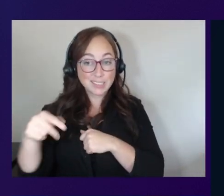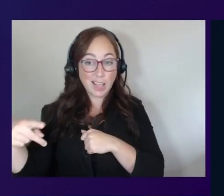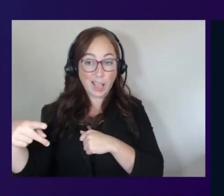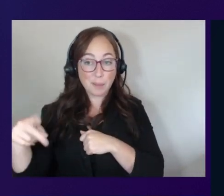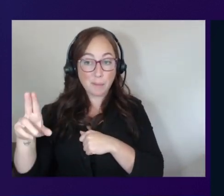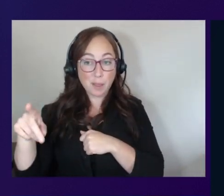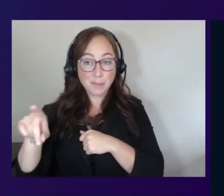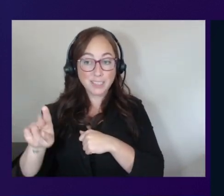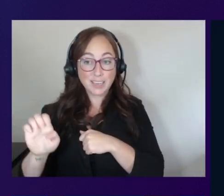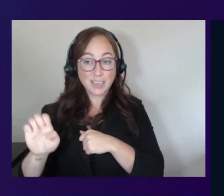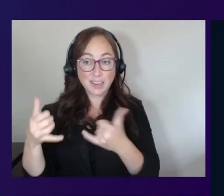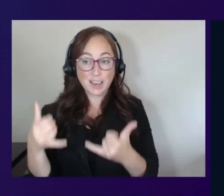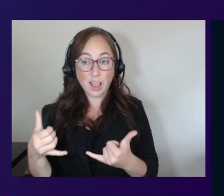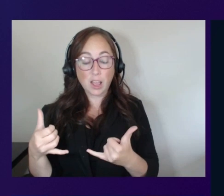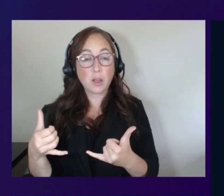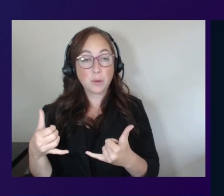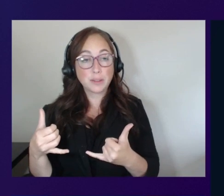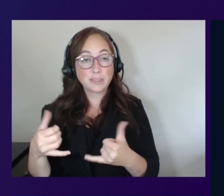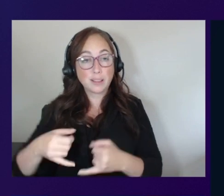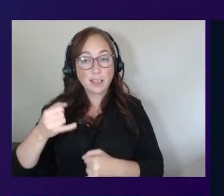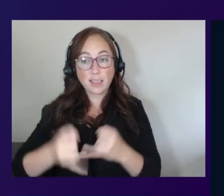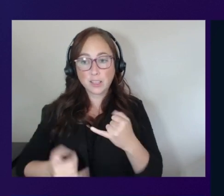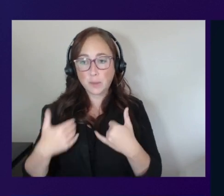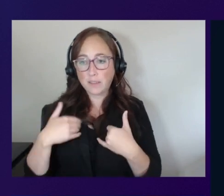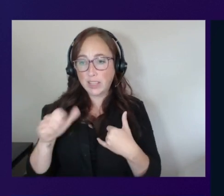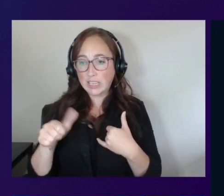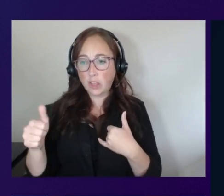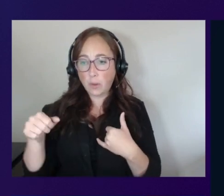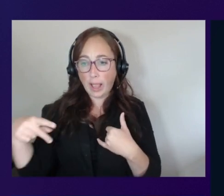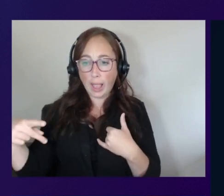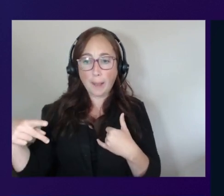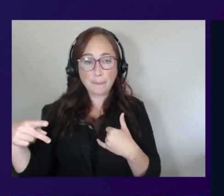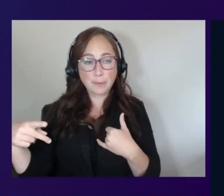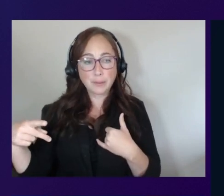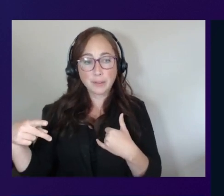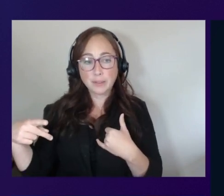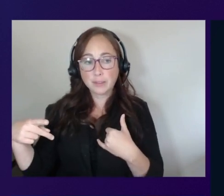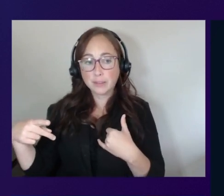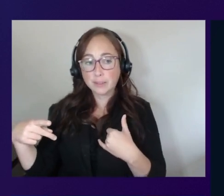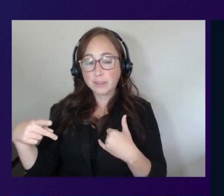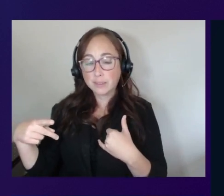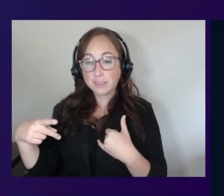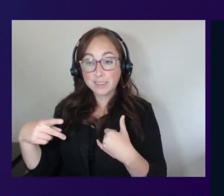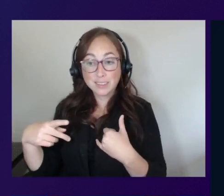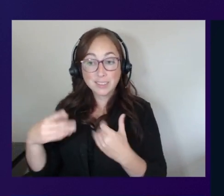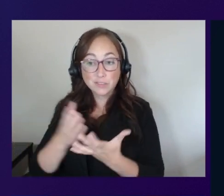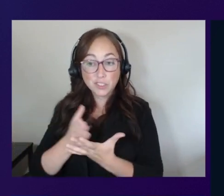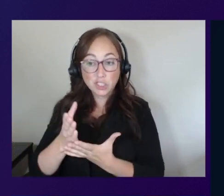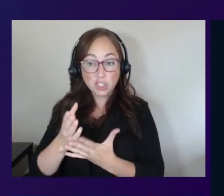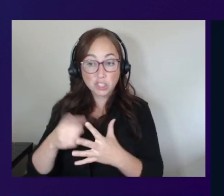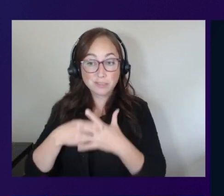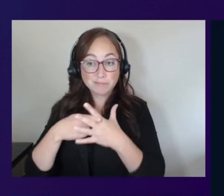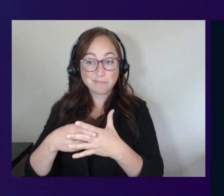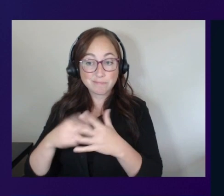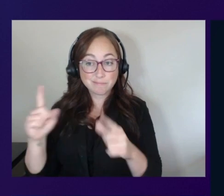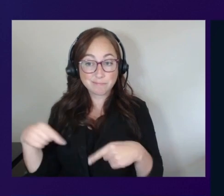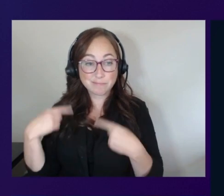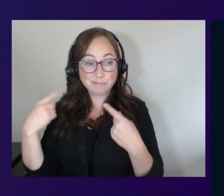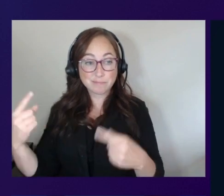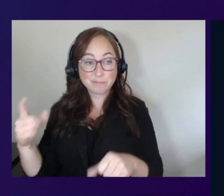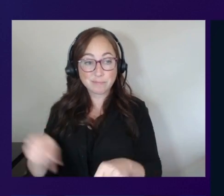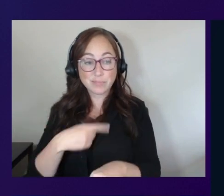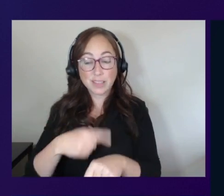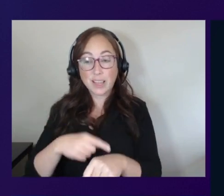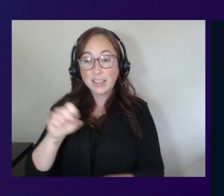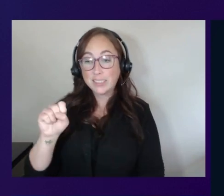lastly is the SAML authentication. So that's a feature has been launched for a while for native. Like